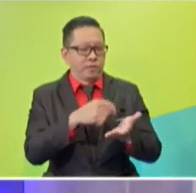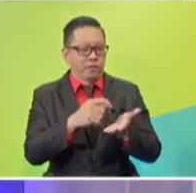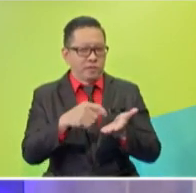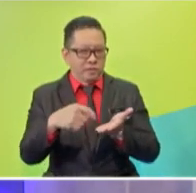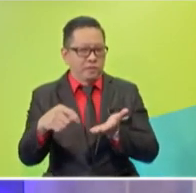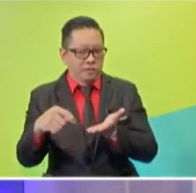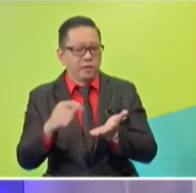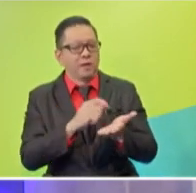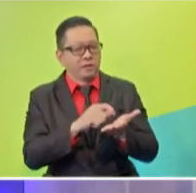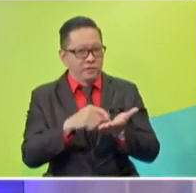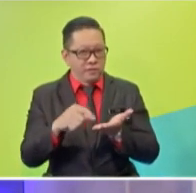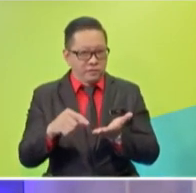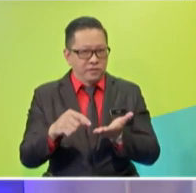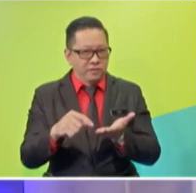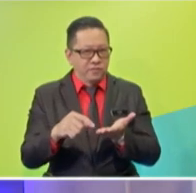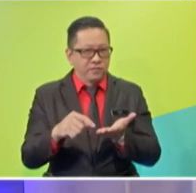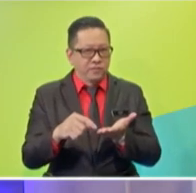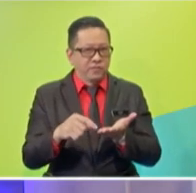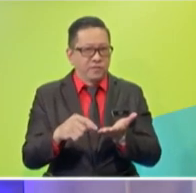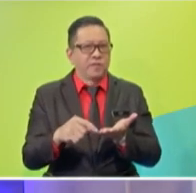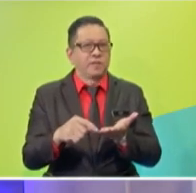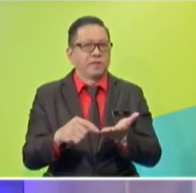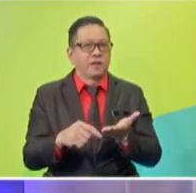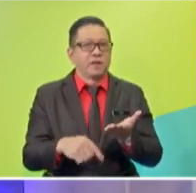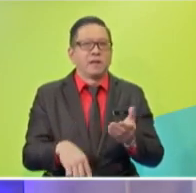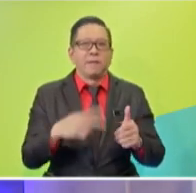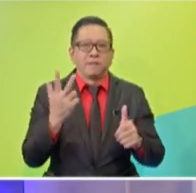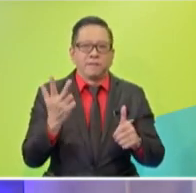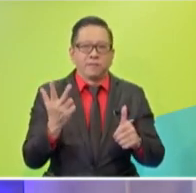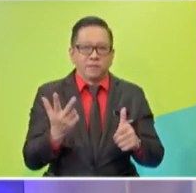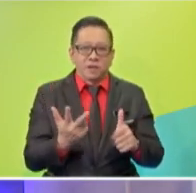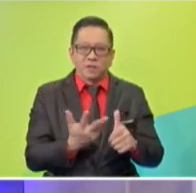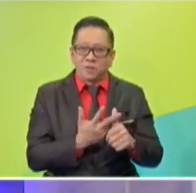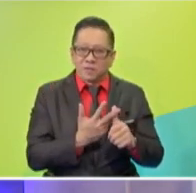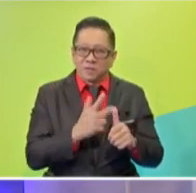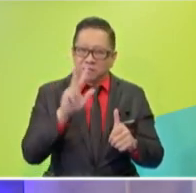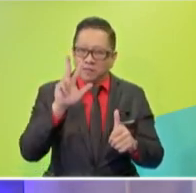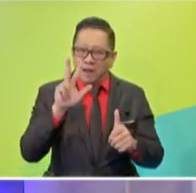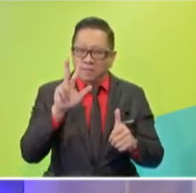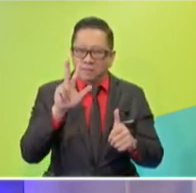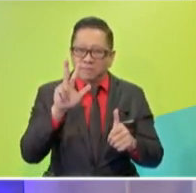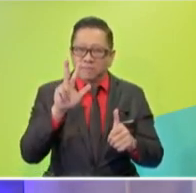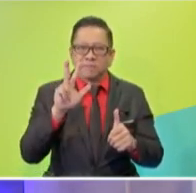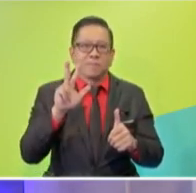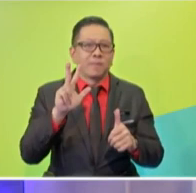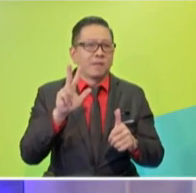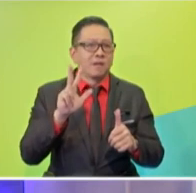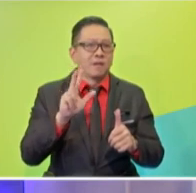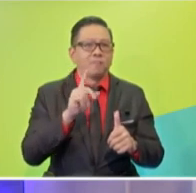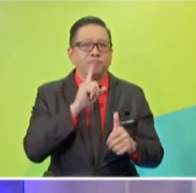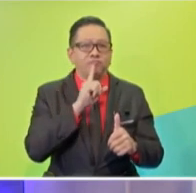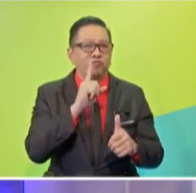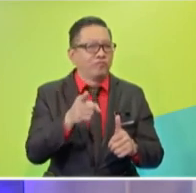for few first, maybe for the first few statements. And if you got a chance to listen three times, I'm pretty